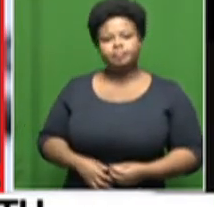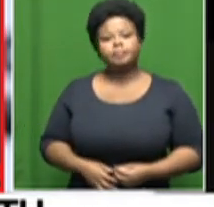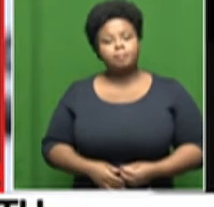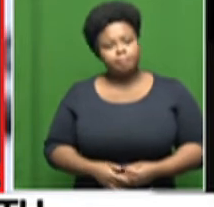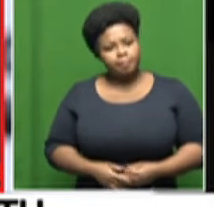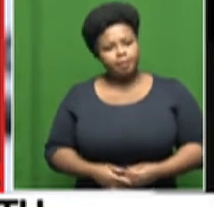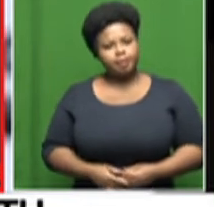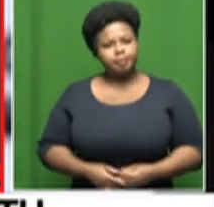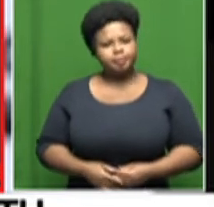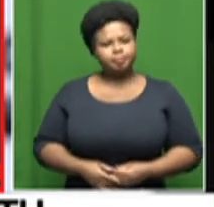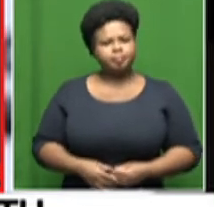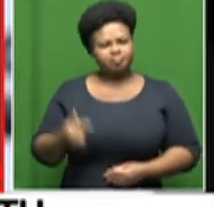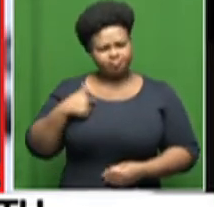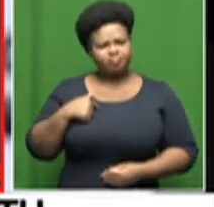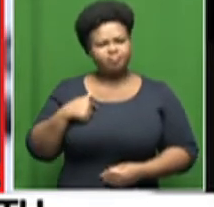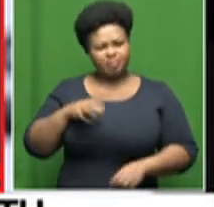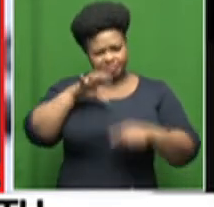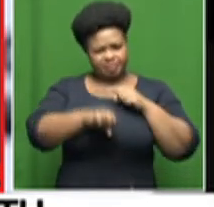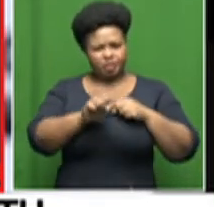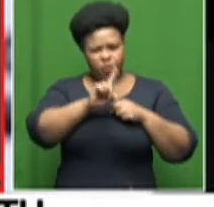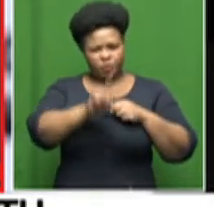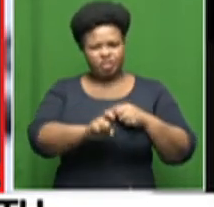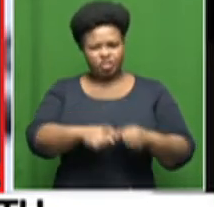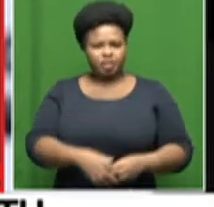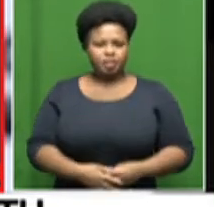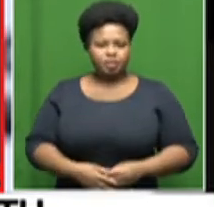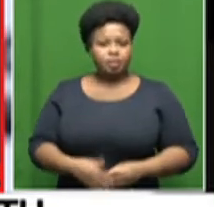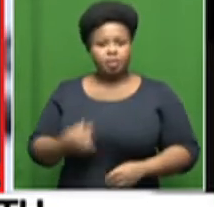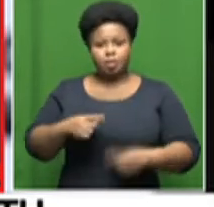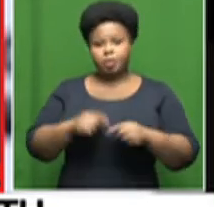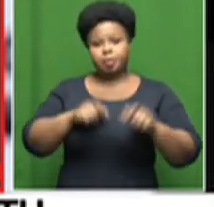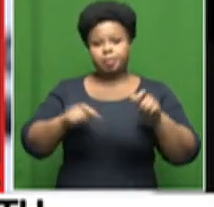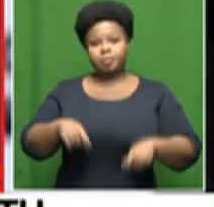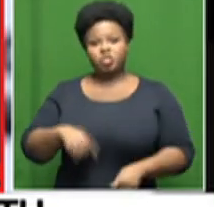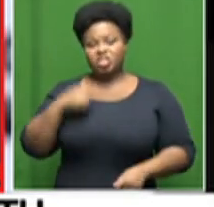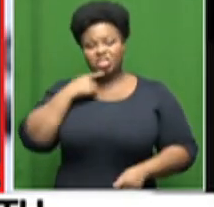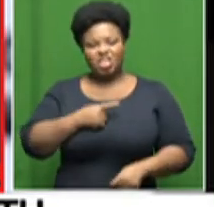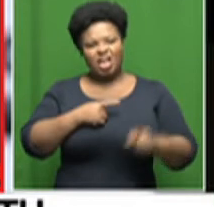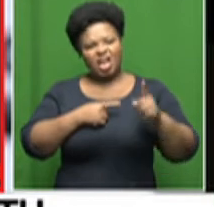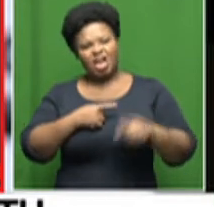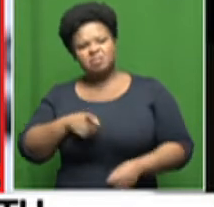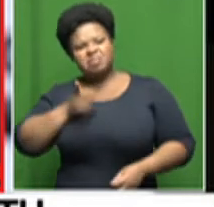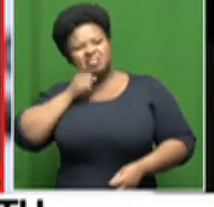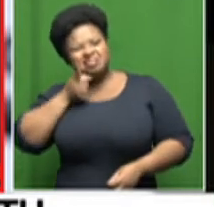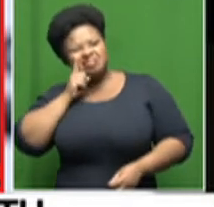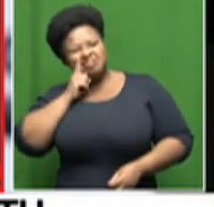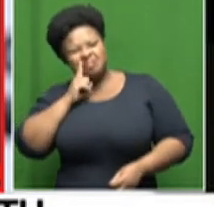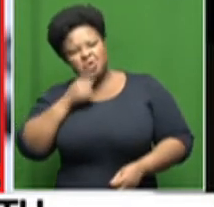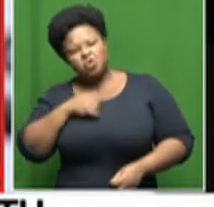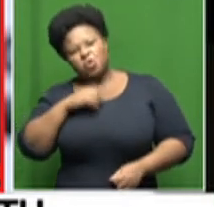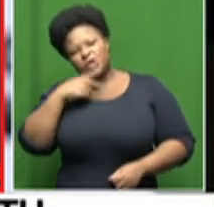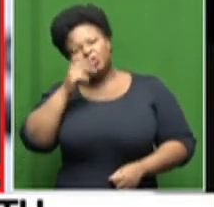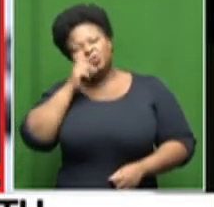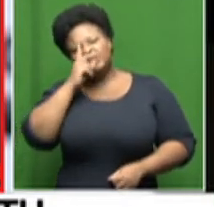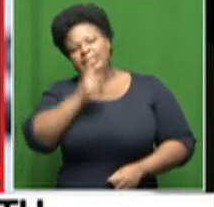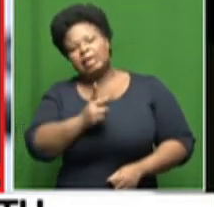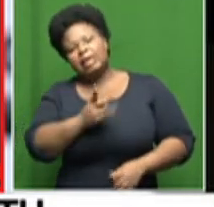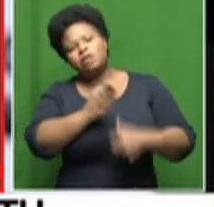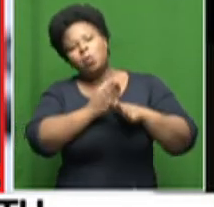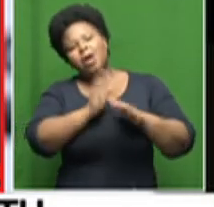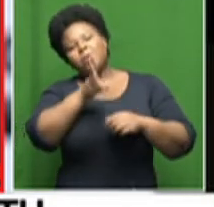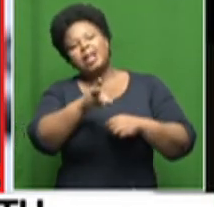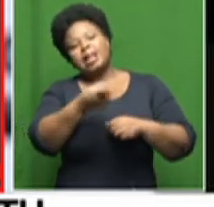Actually, I picked up that question from the platform about people being used as guinea pigs. Actually not. The truth of